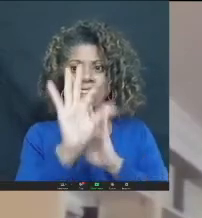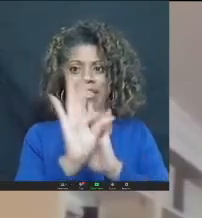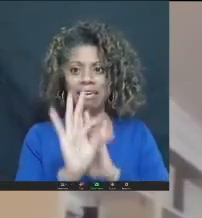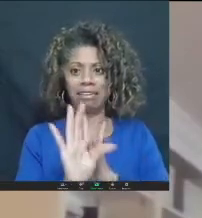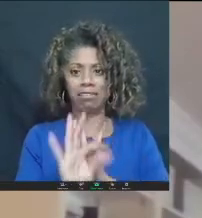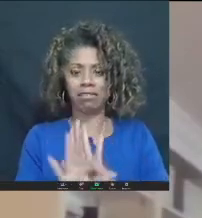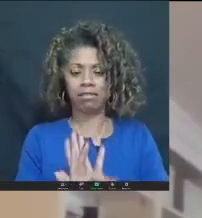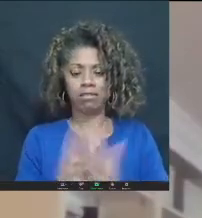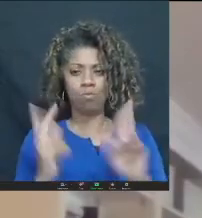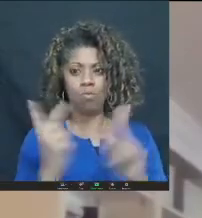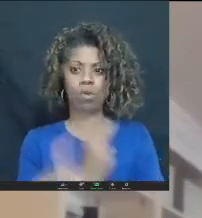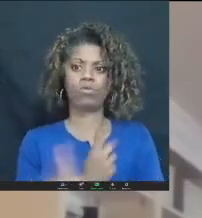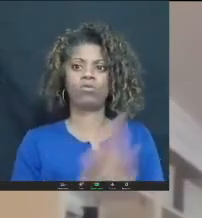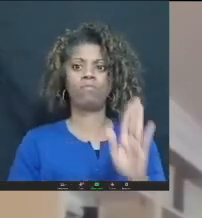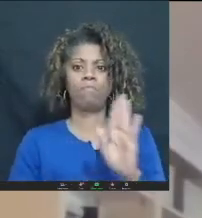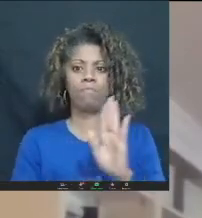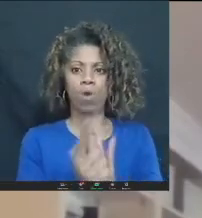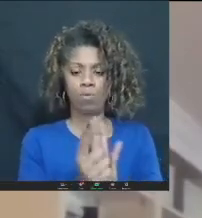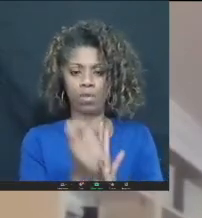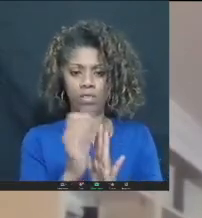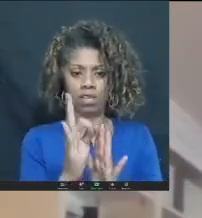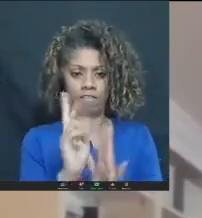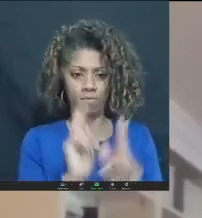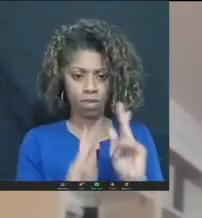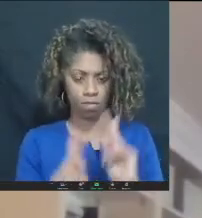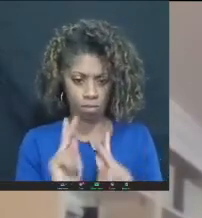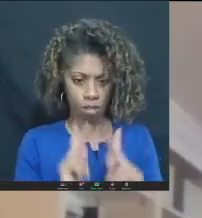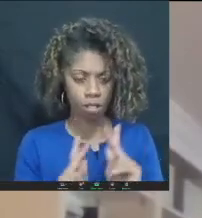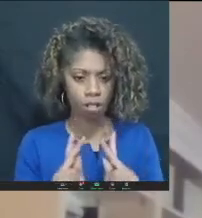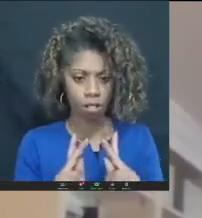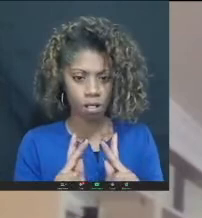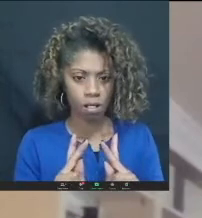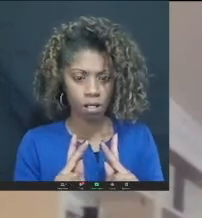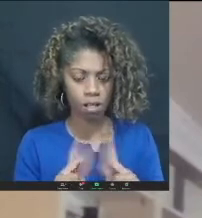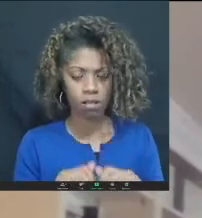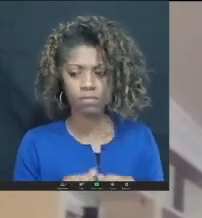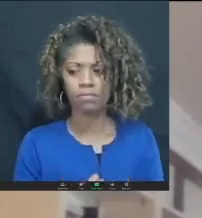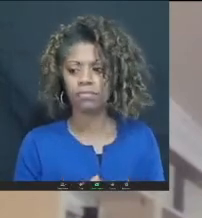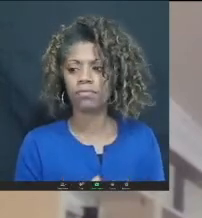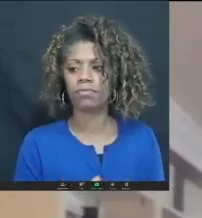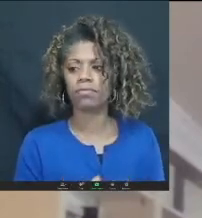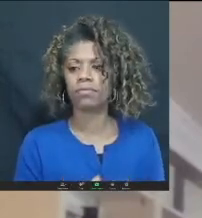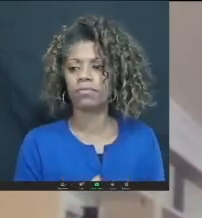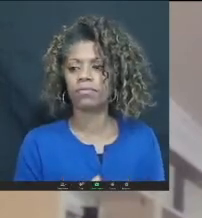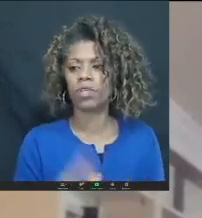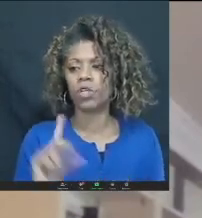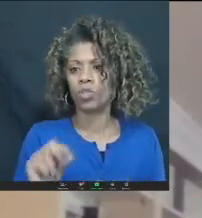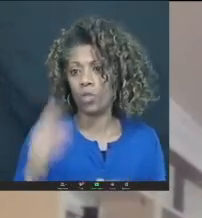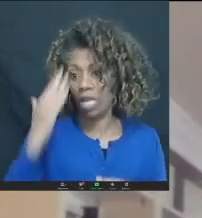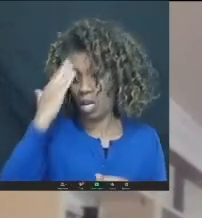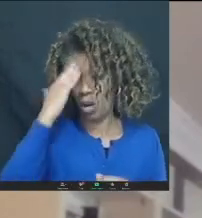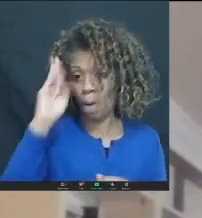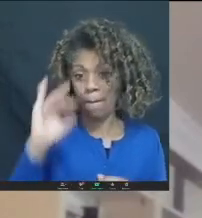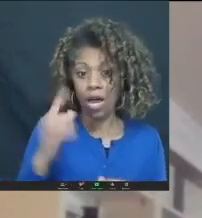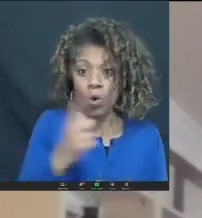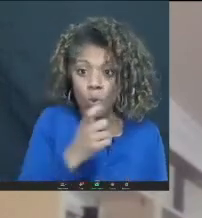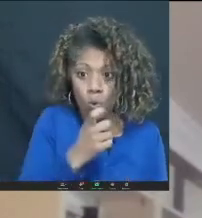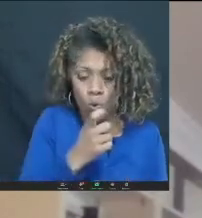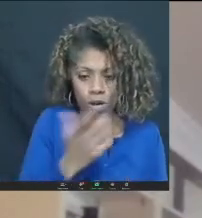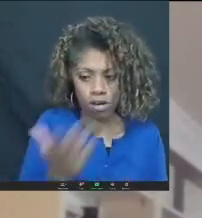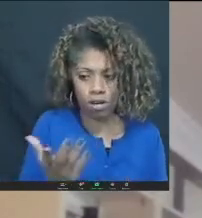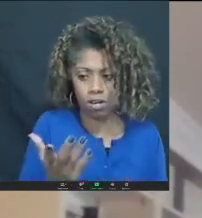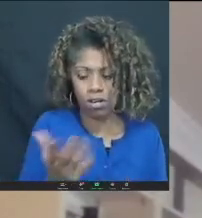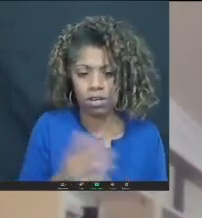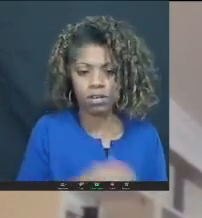that, too, people really know when they're being denigrated, and they know by whom is doing that.